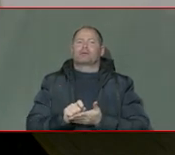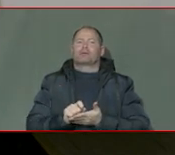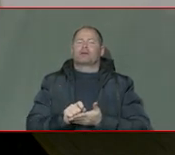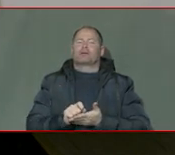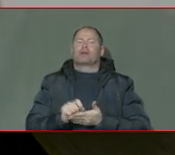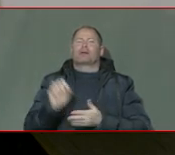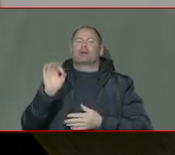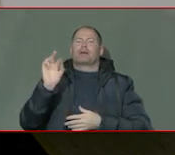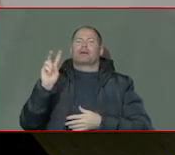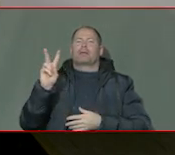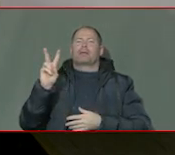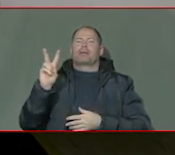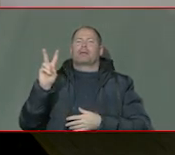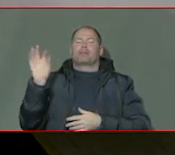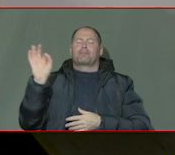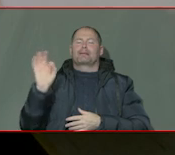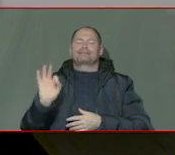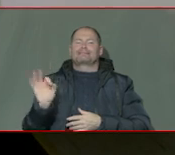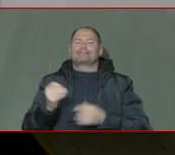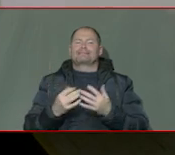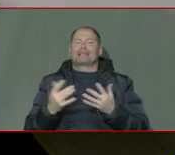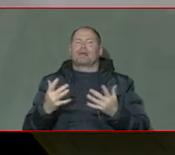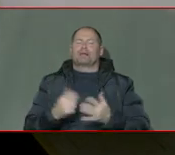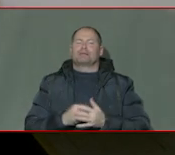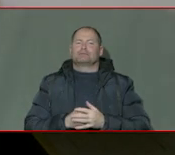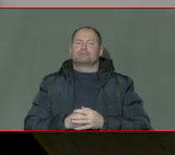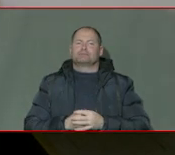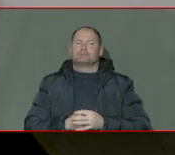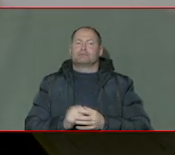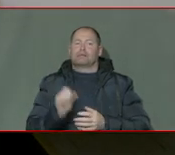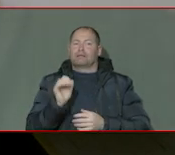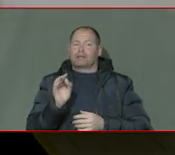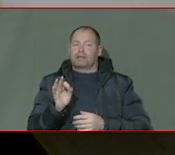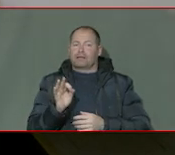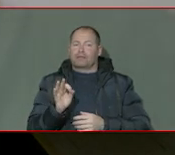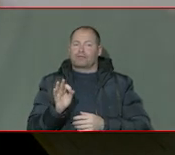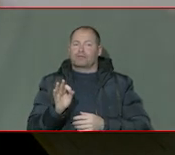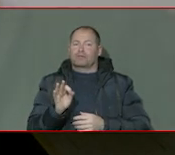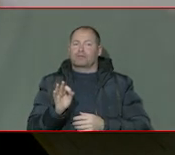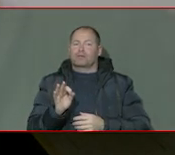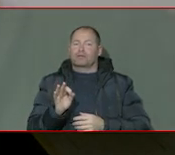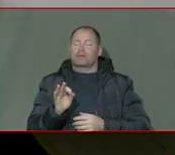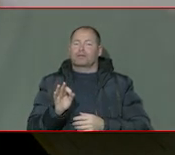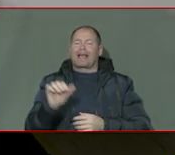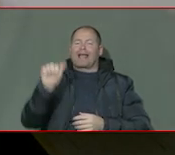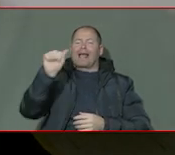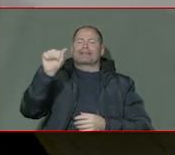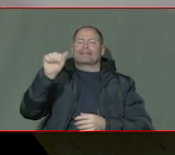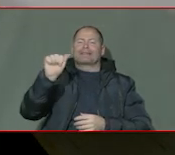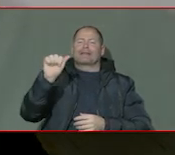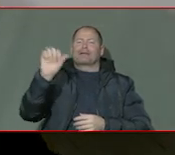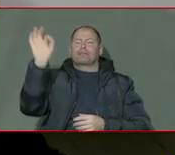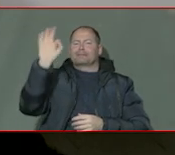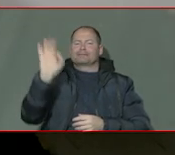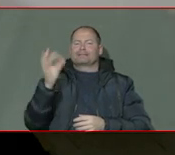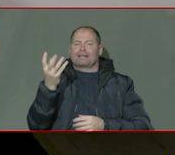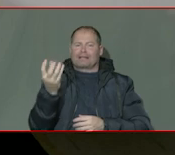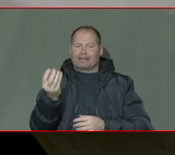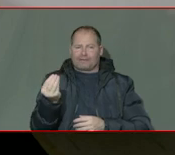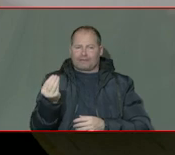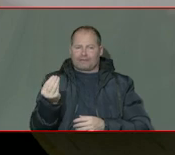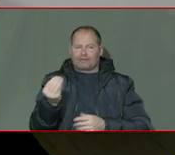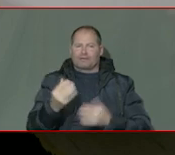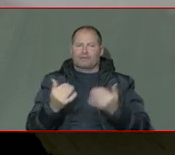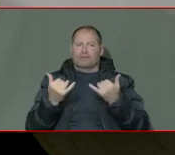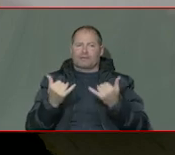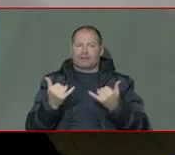or cytosine. And what does that mean? If you have the percentage of adenine, you already have the percentage